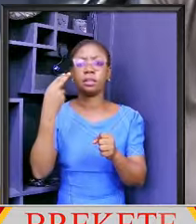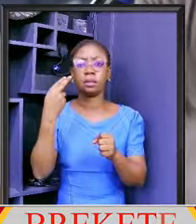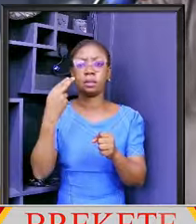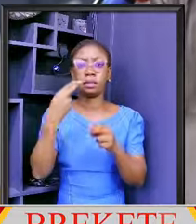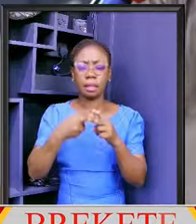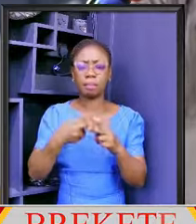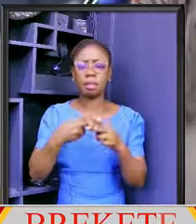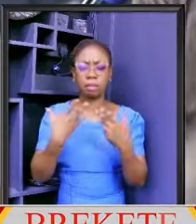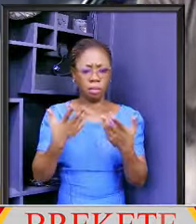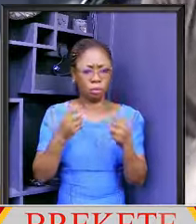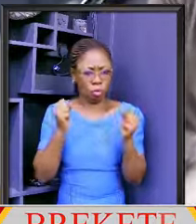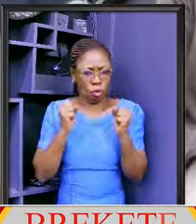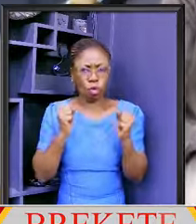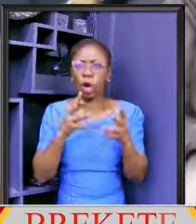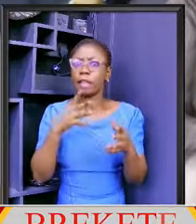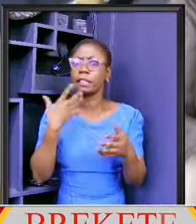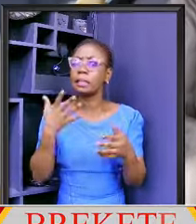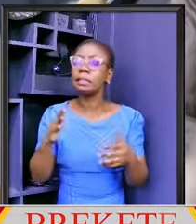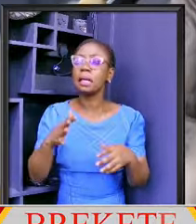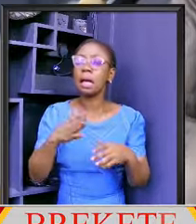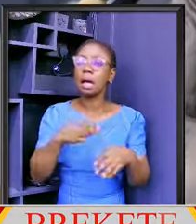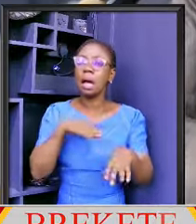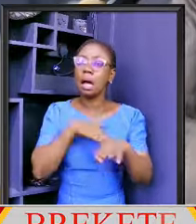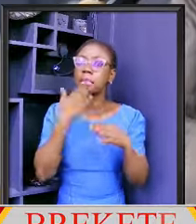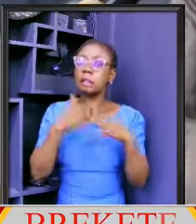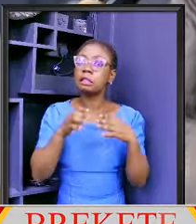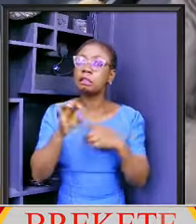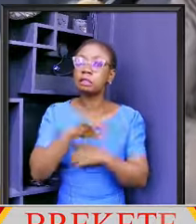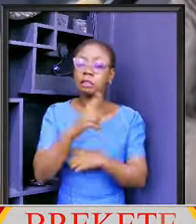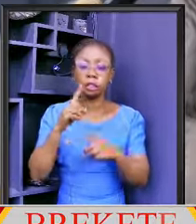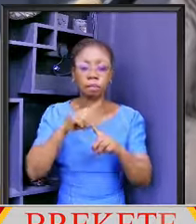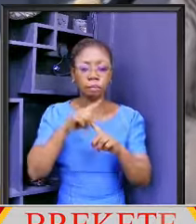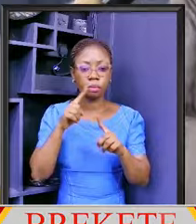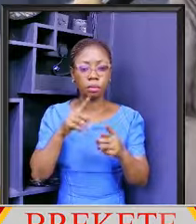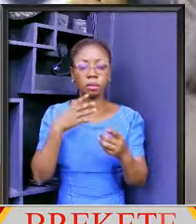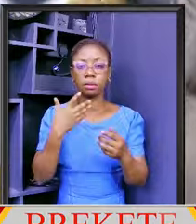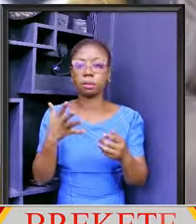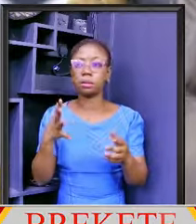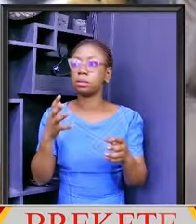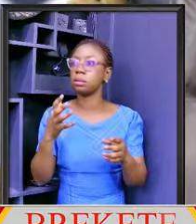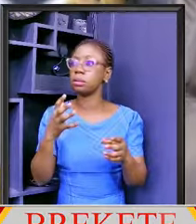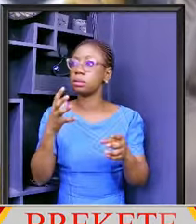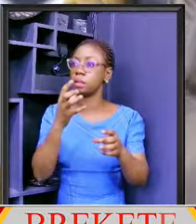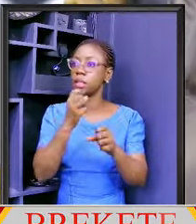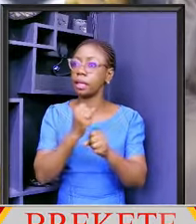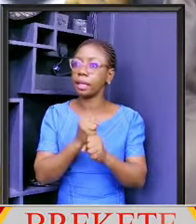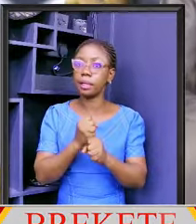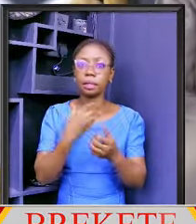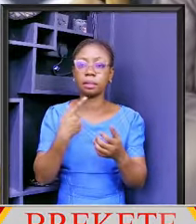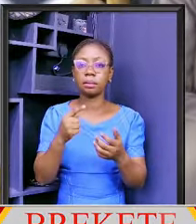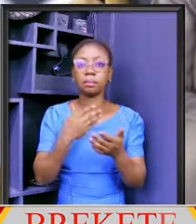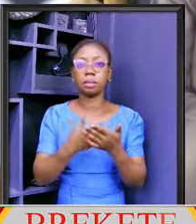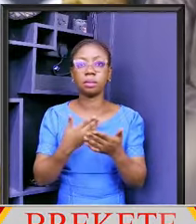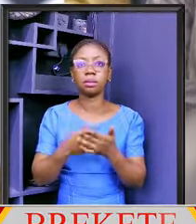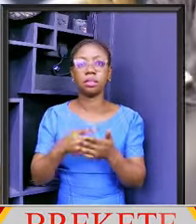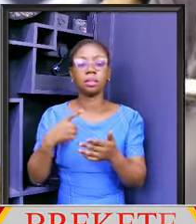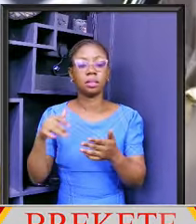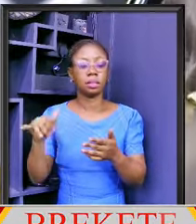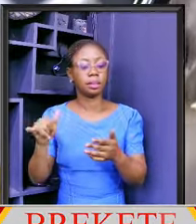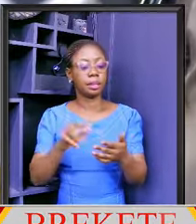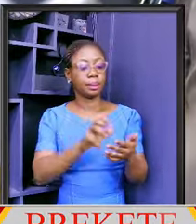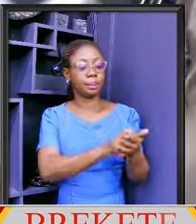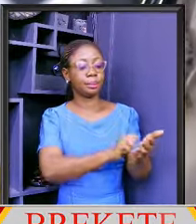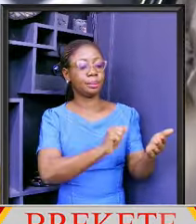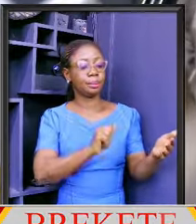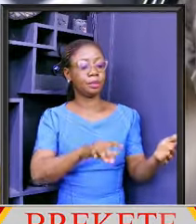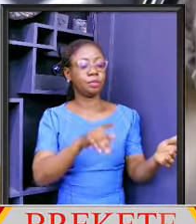shocking thing? At the end of the day, when the things turn around, the state they get the money, they put me aside. How much